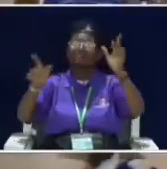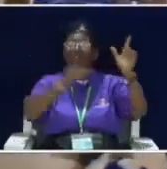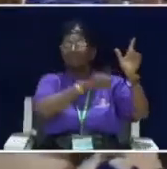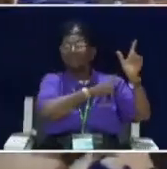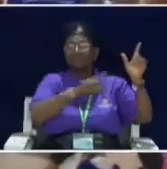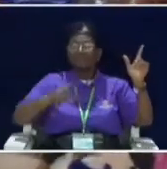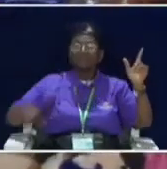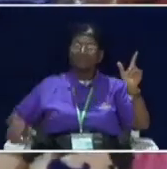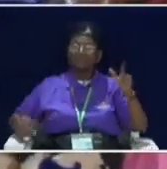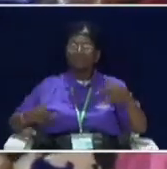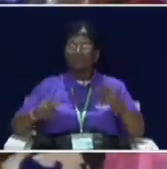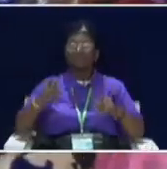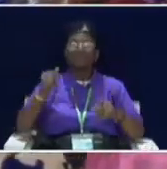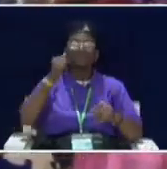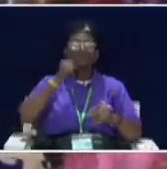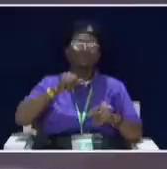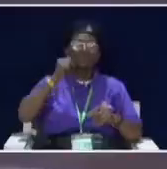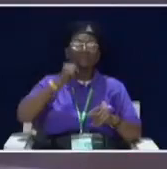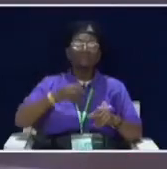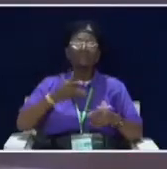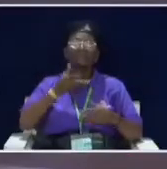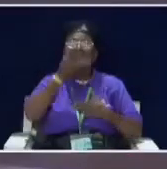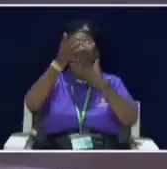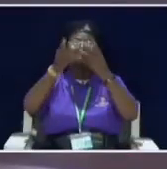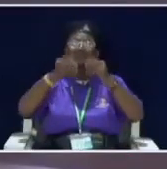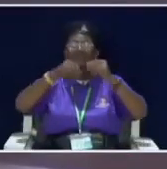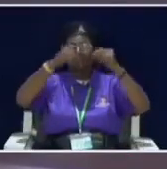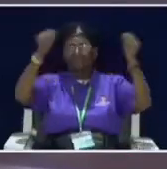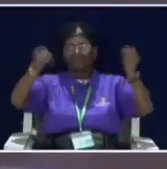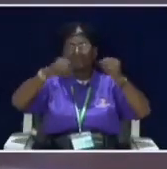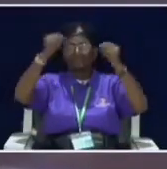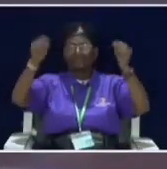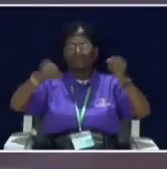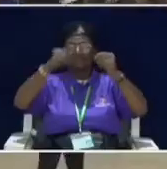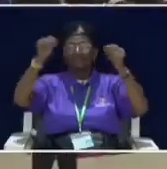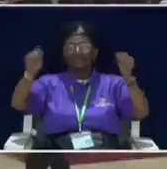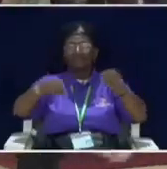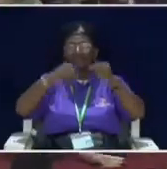Let the girls shout, hallelujah. Hallelujah.